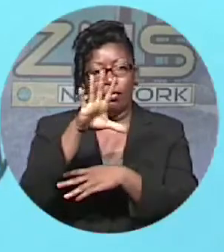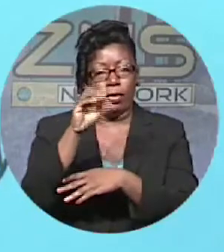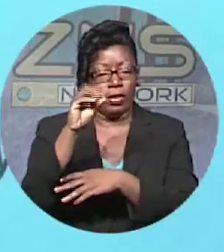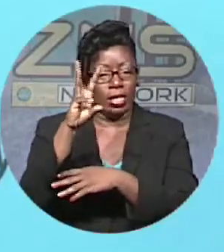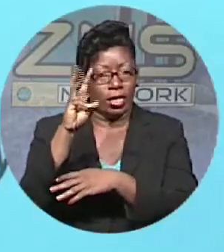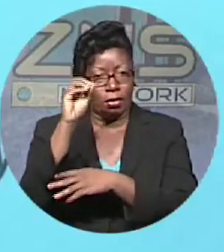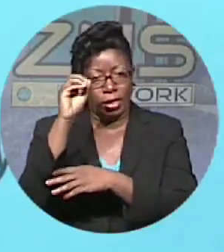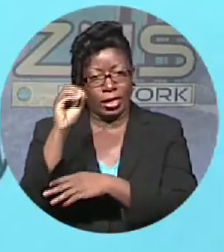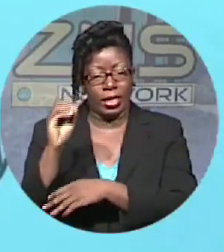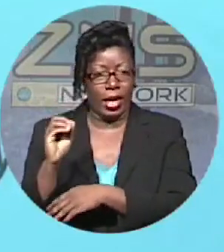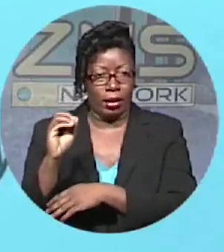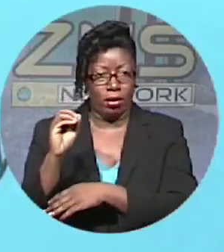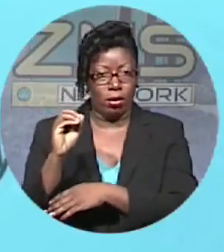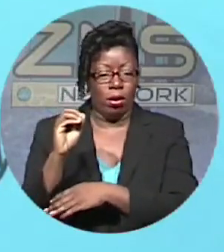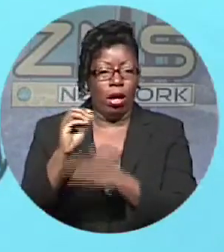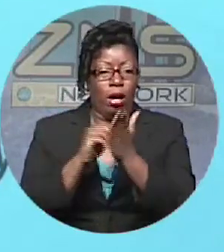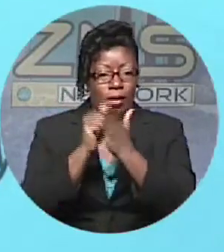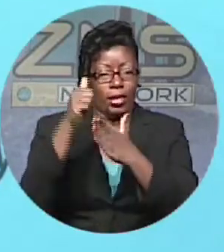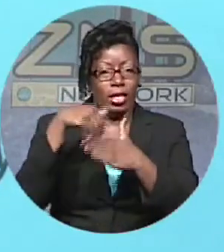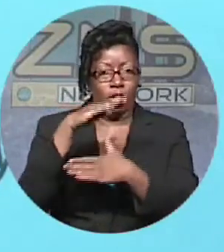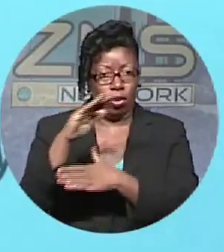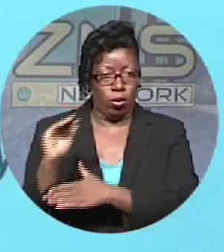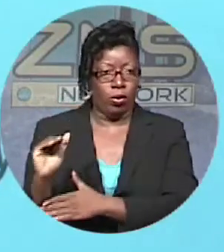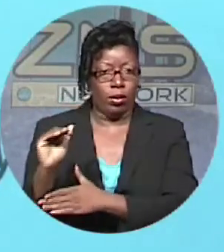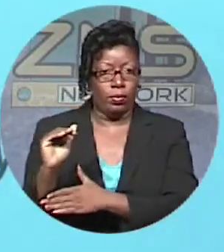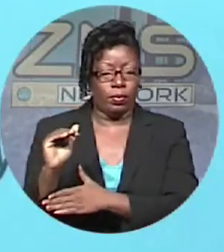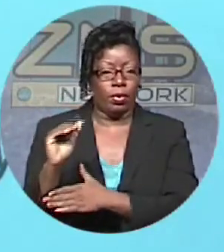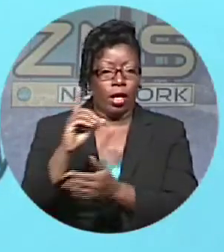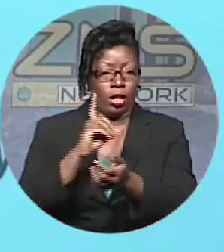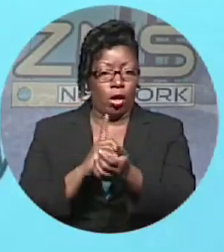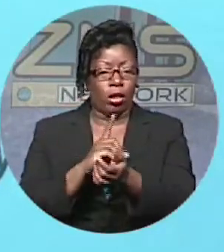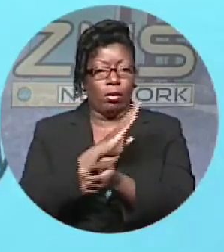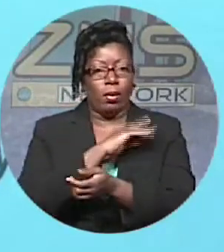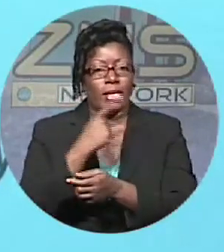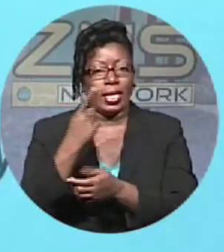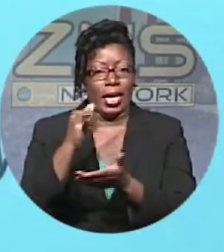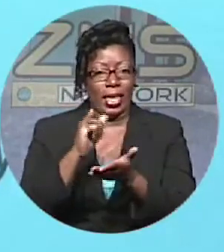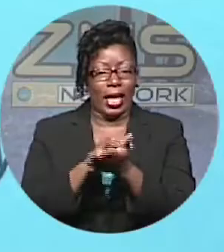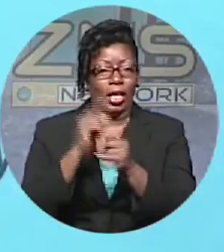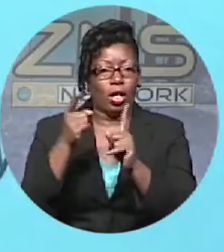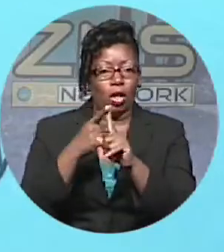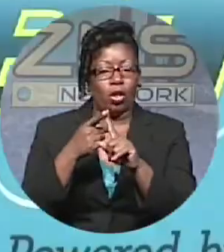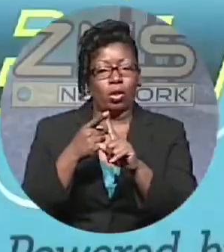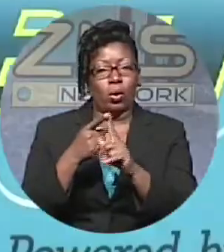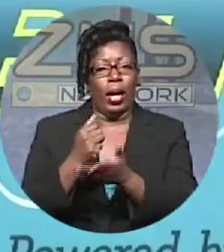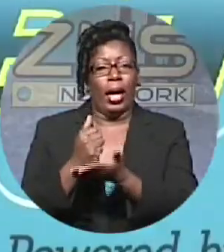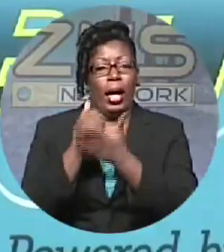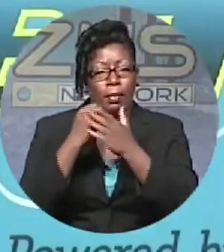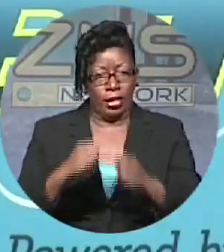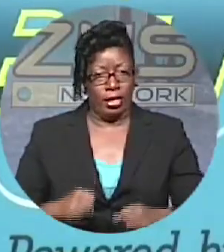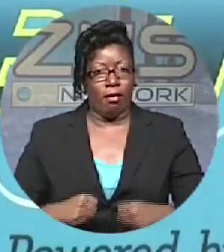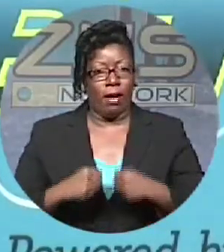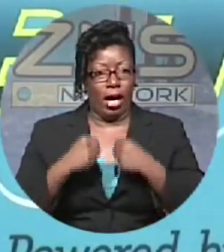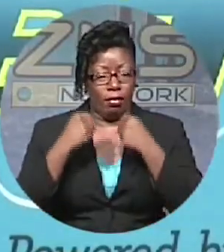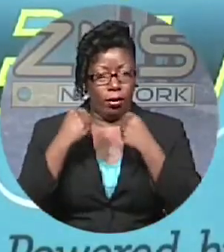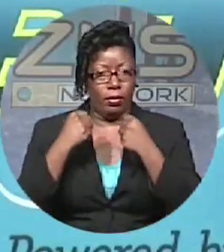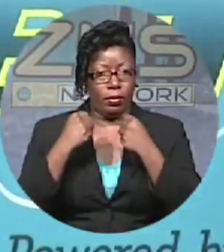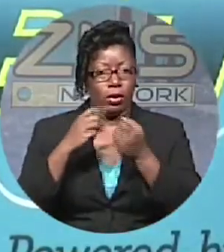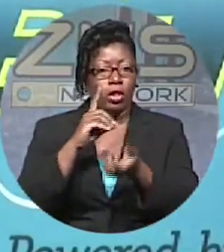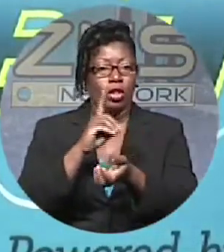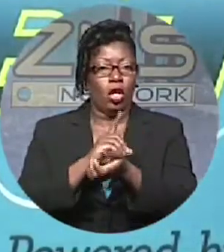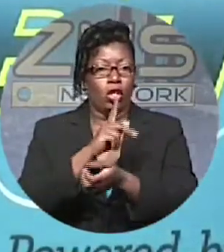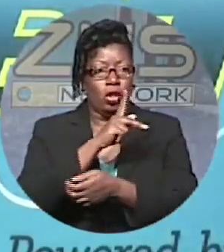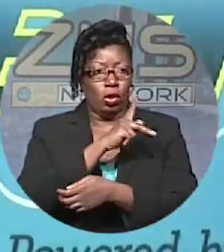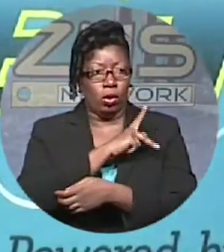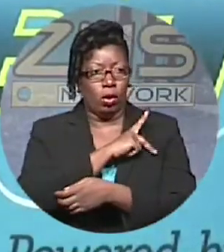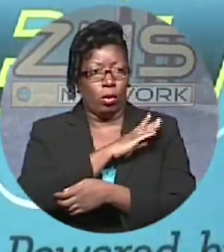Sick Kids Caribbean Center in Trinidad, Dr. Victor Blanchett, says the aim is to help improve survival. Pediatric oncologist Dr. Kurt